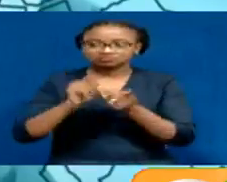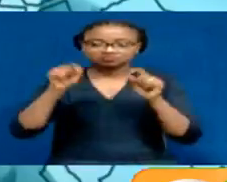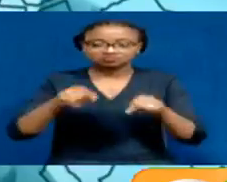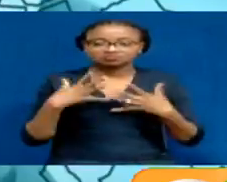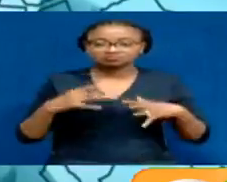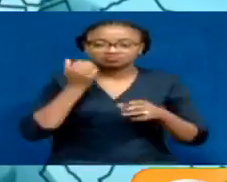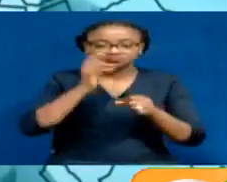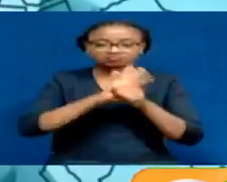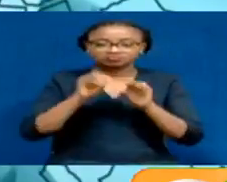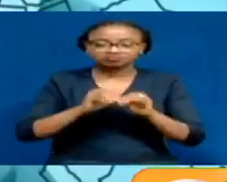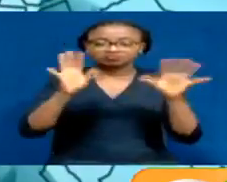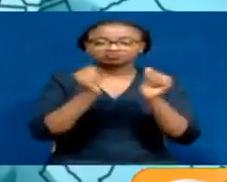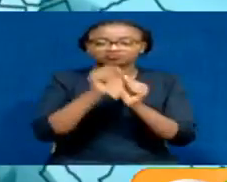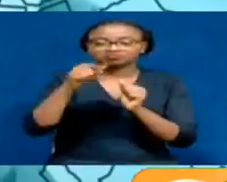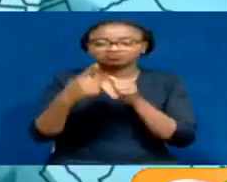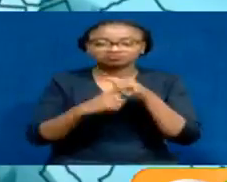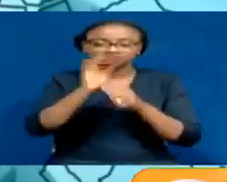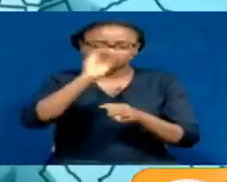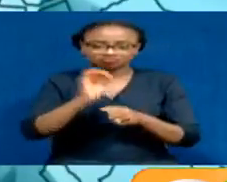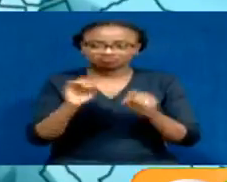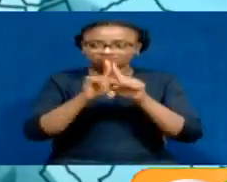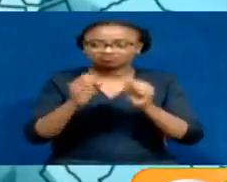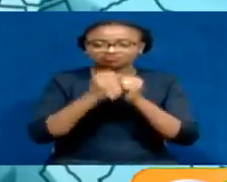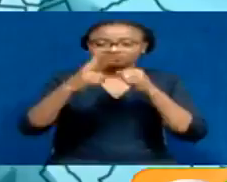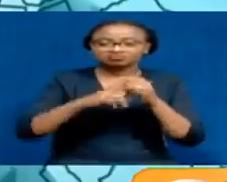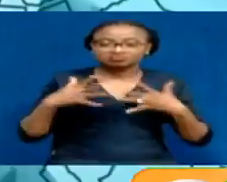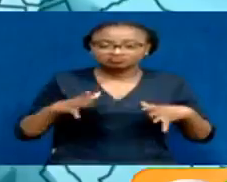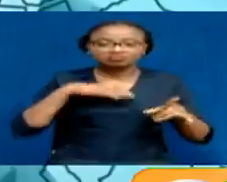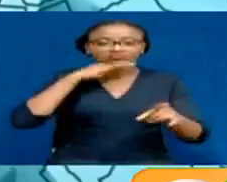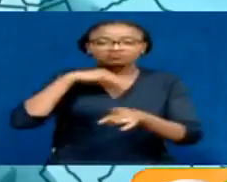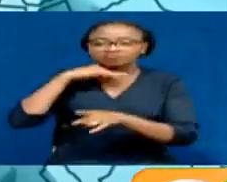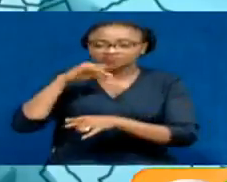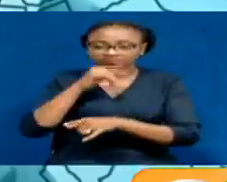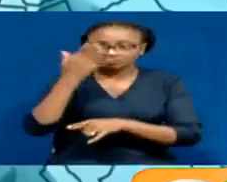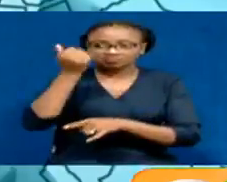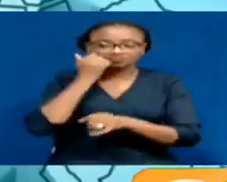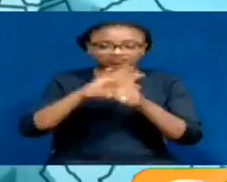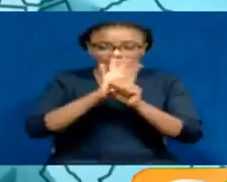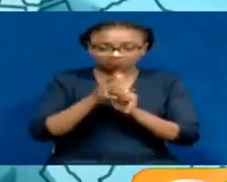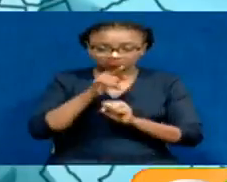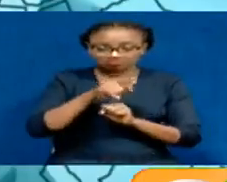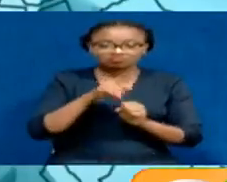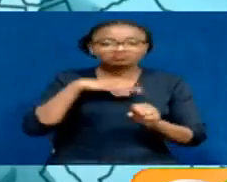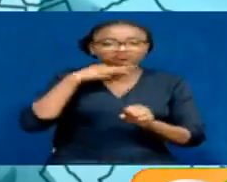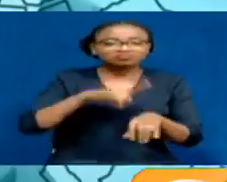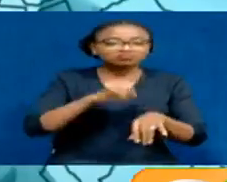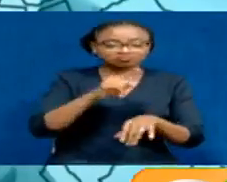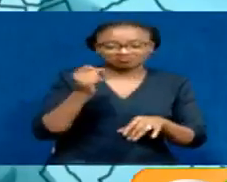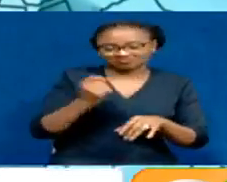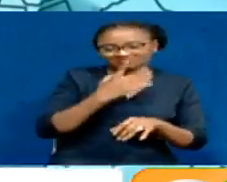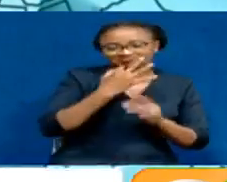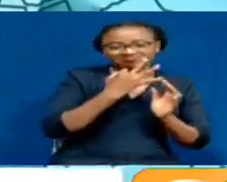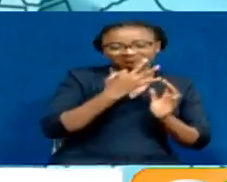2,699, the test positivity rate is 10.6%. 17 patients have succumbed to the disease, all of them being late deaths, bringing